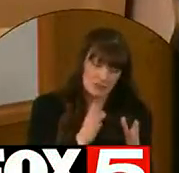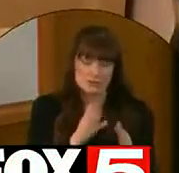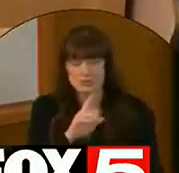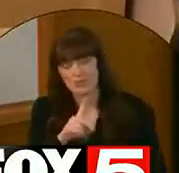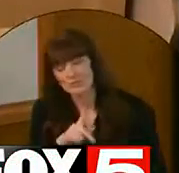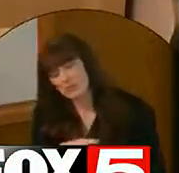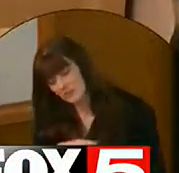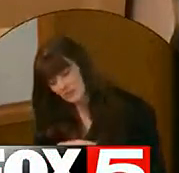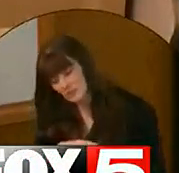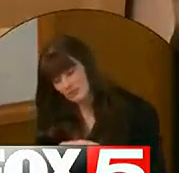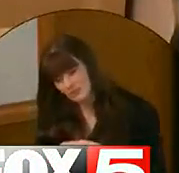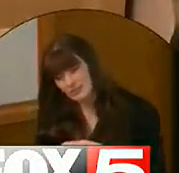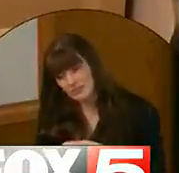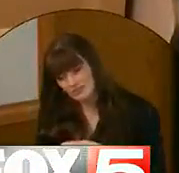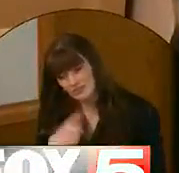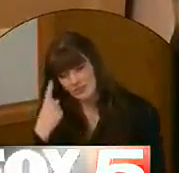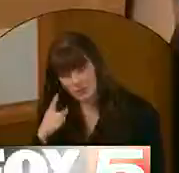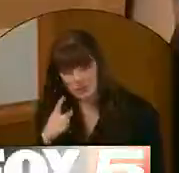jobs to keep her safe.